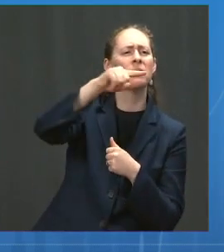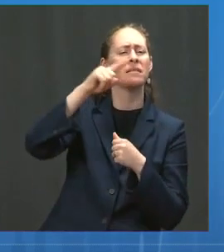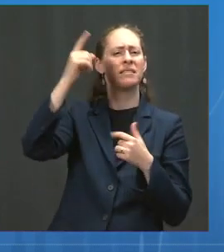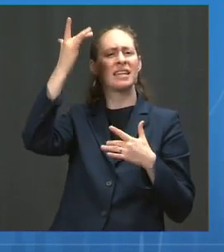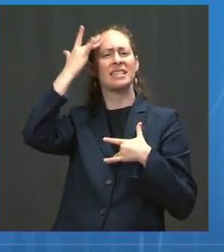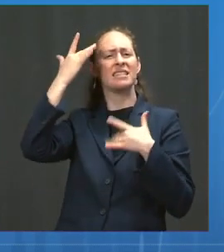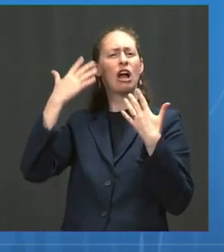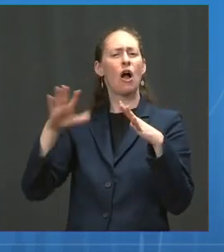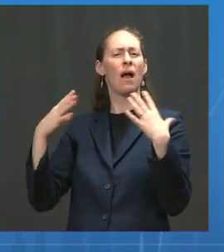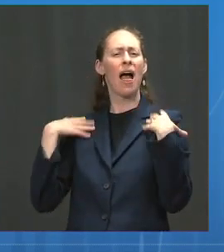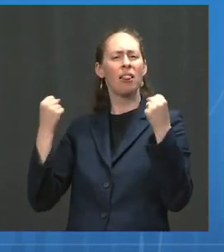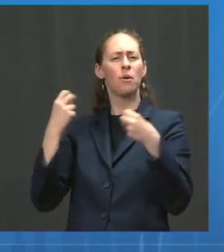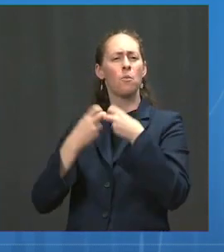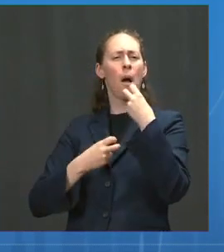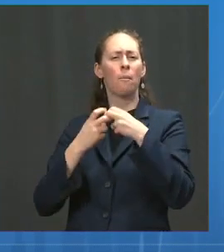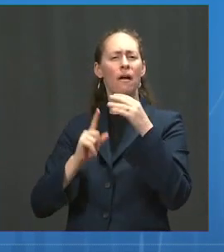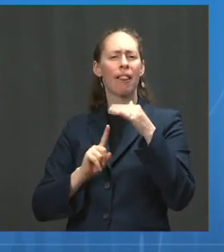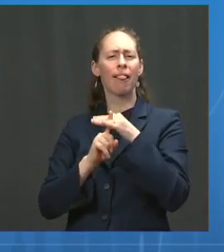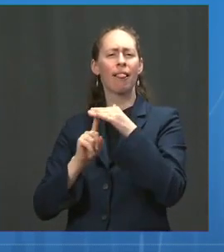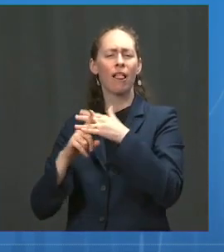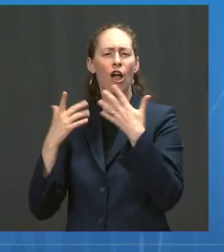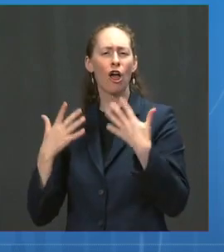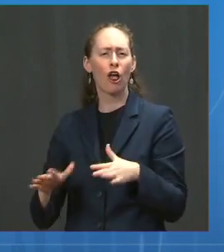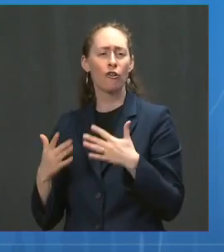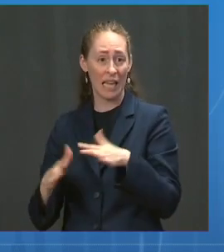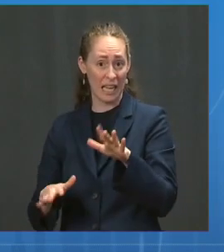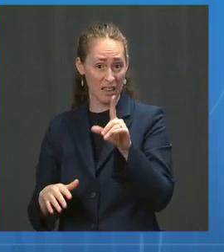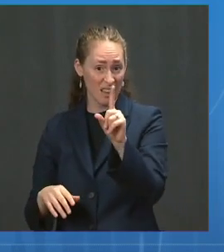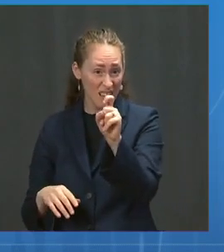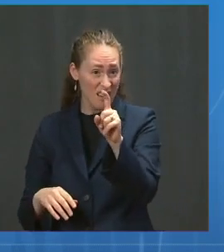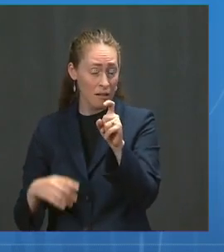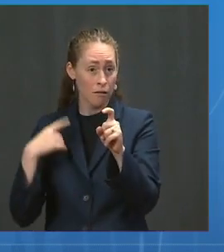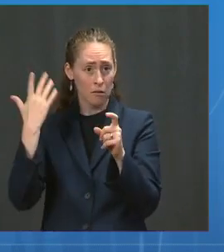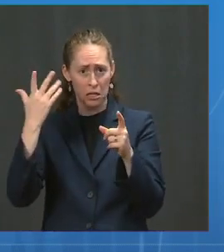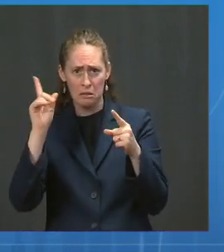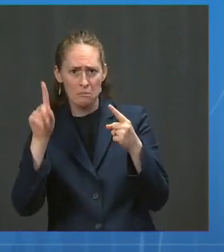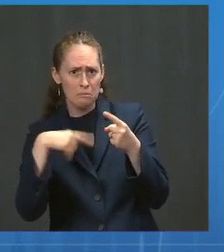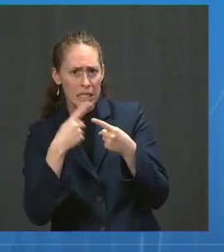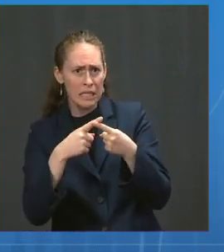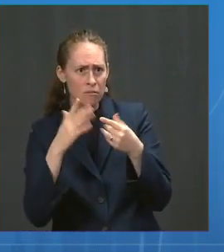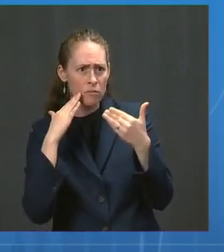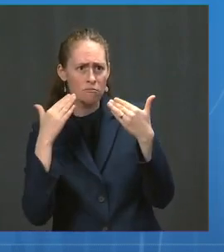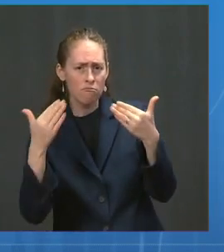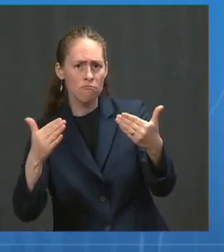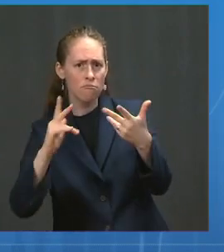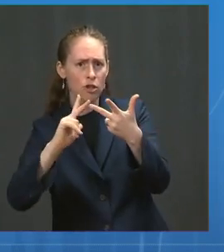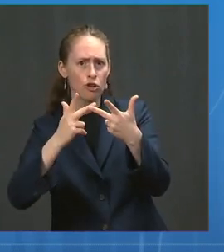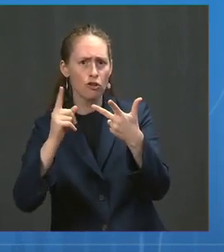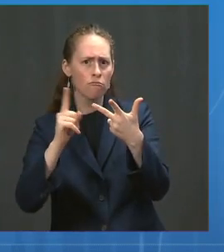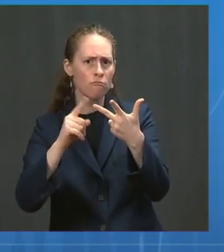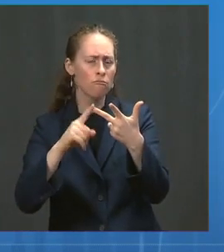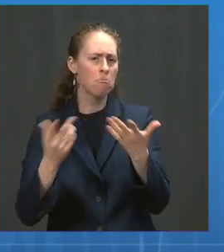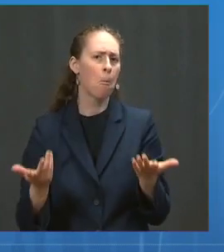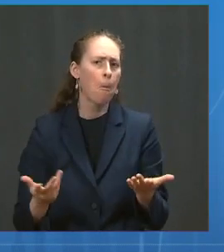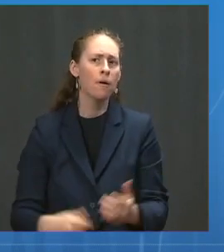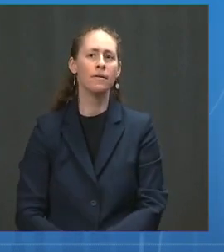any updates? Dr. Fauci? Yes, thank you for that question. As we've said and continue to